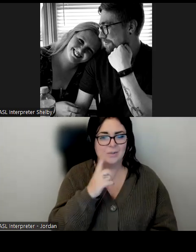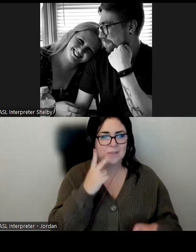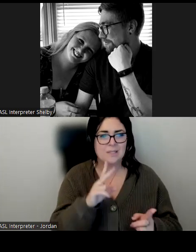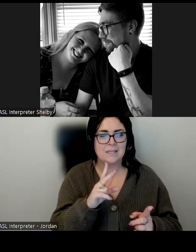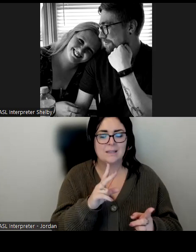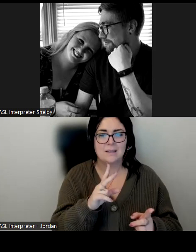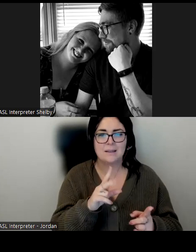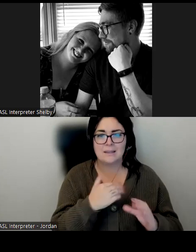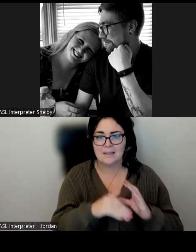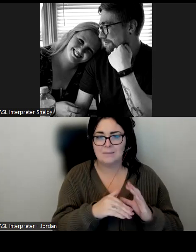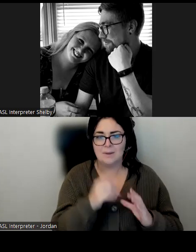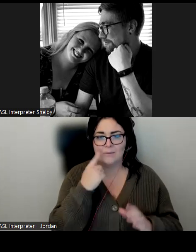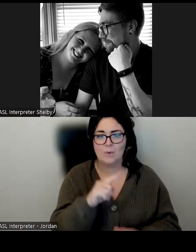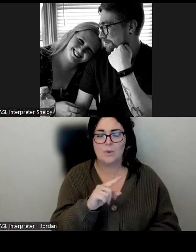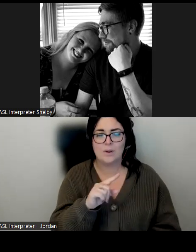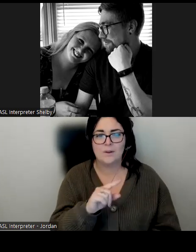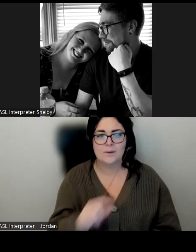at easternhealth.ca.